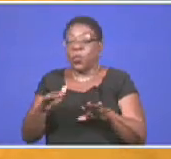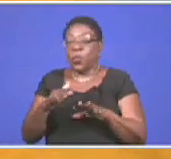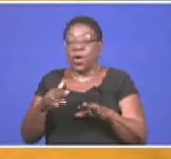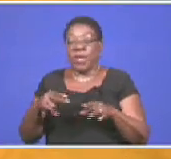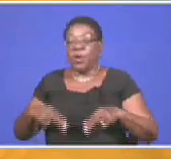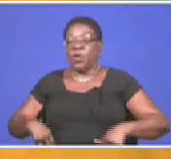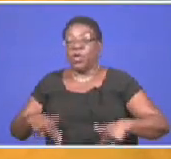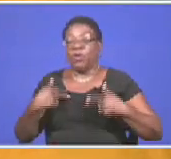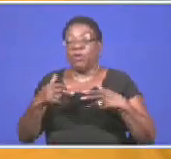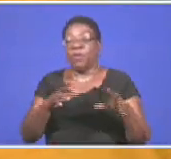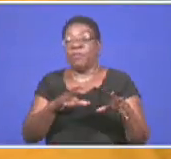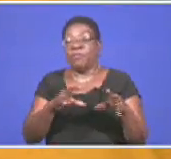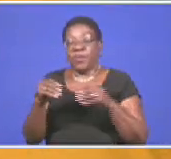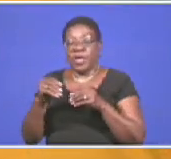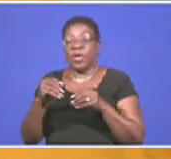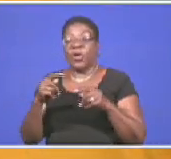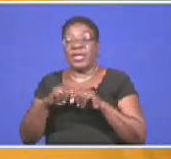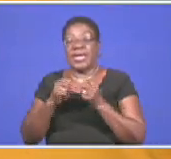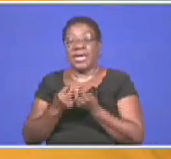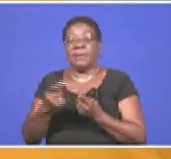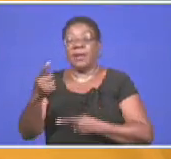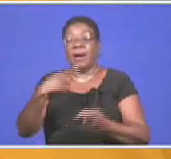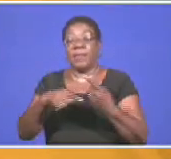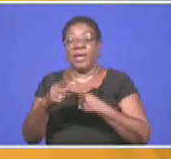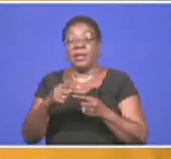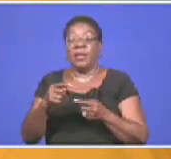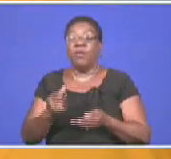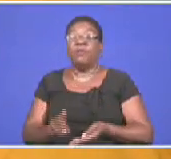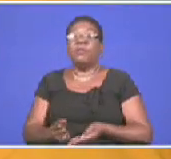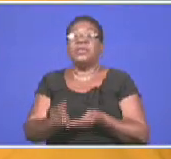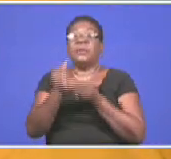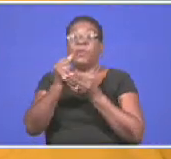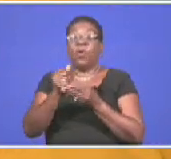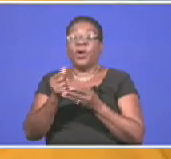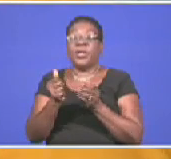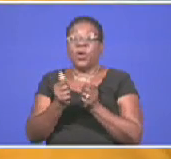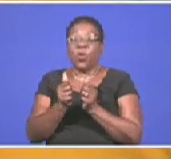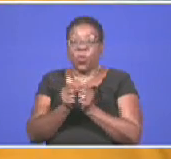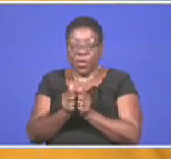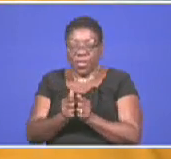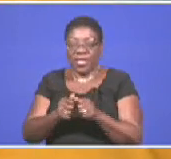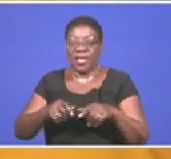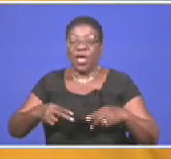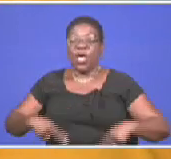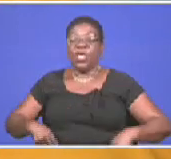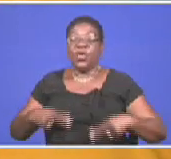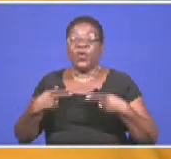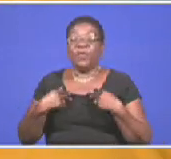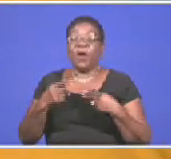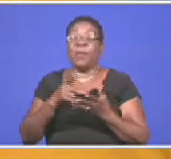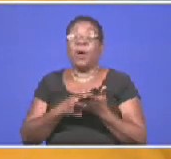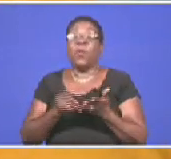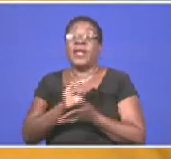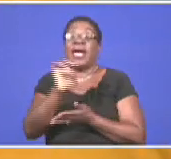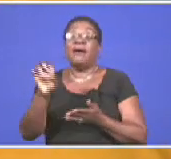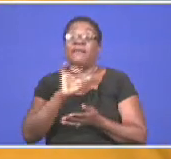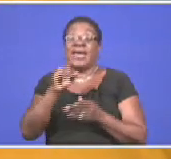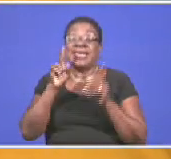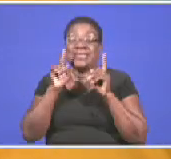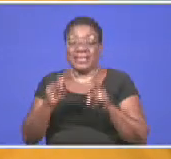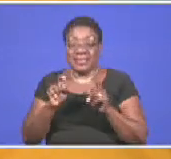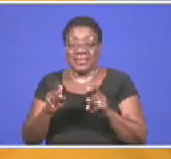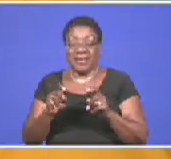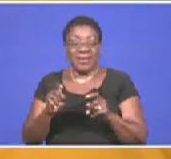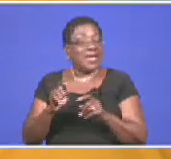together. Come in. We will support the uniforms. We will support whatever is necessary, because it's not about how